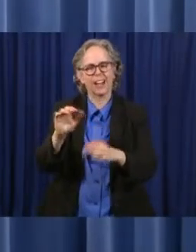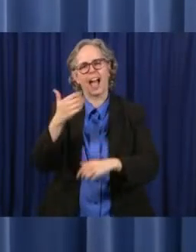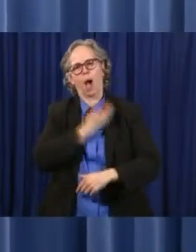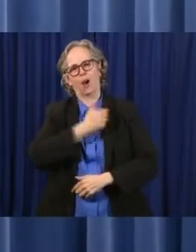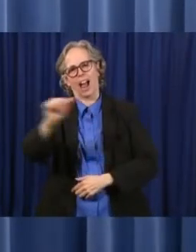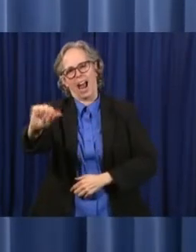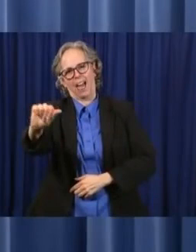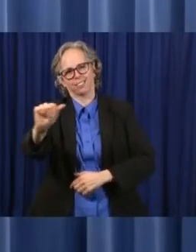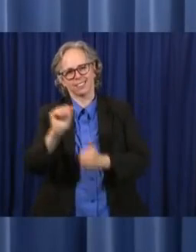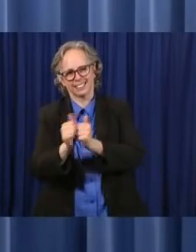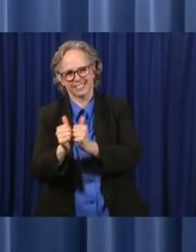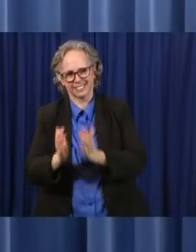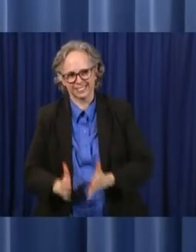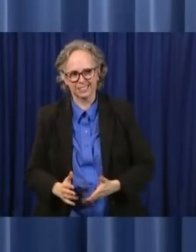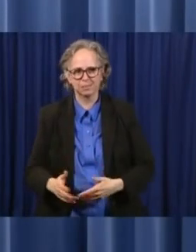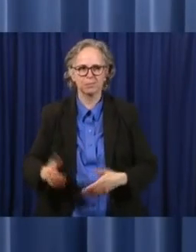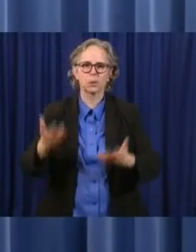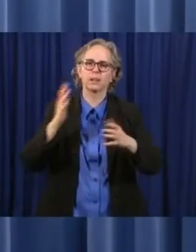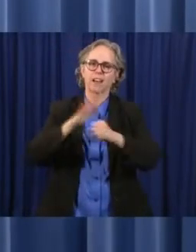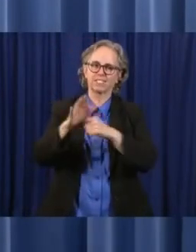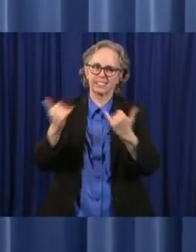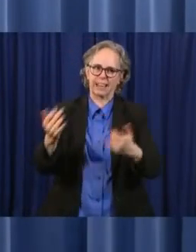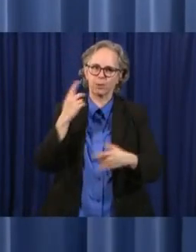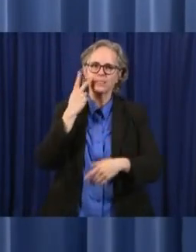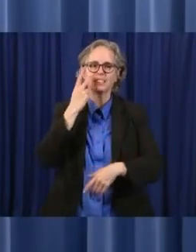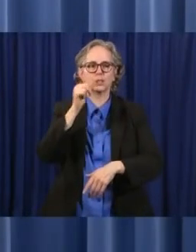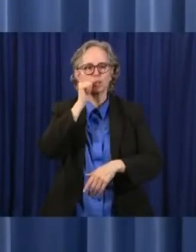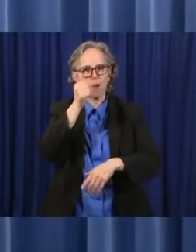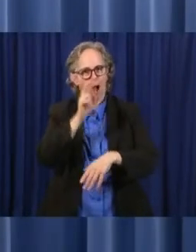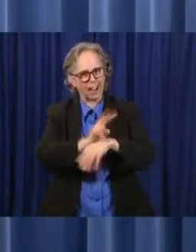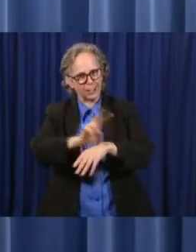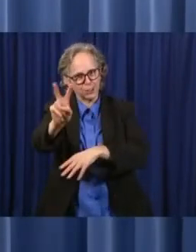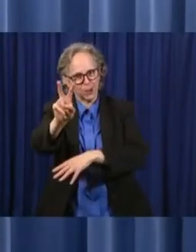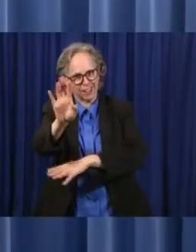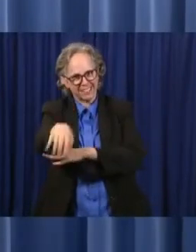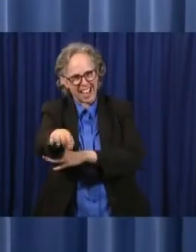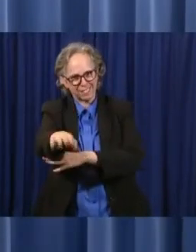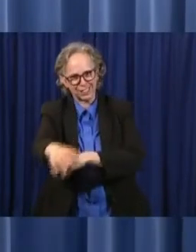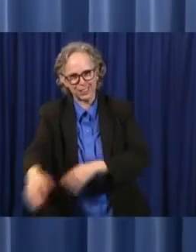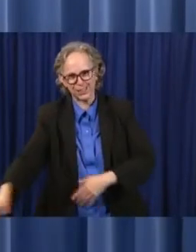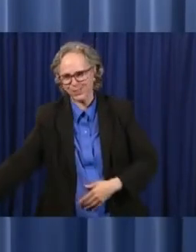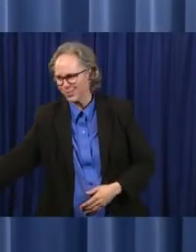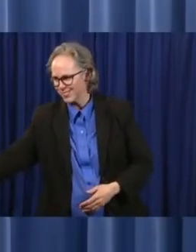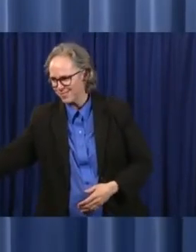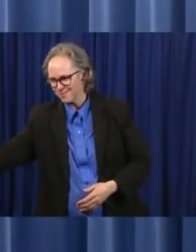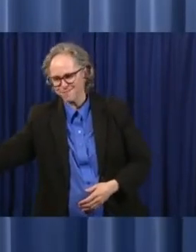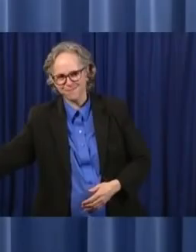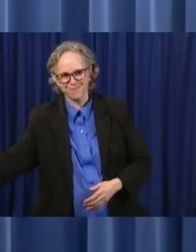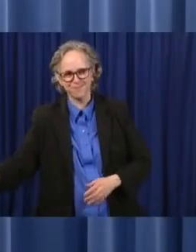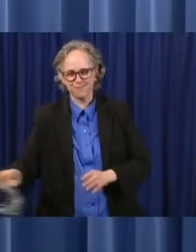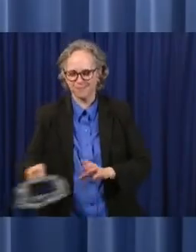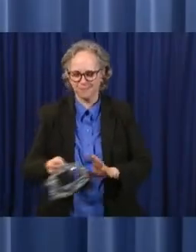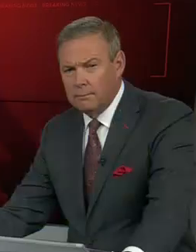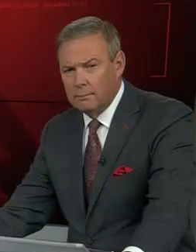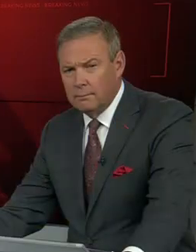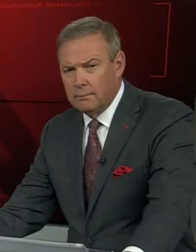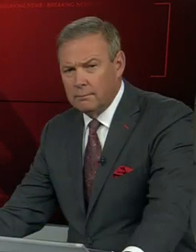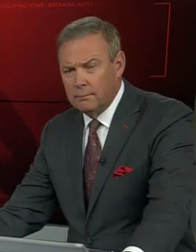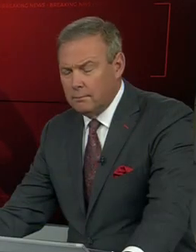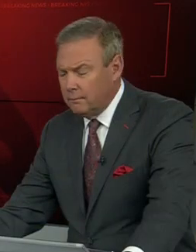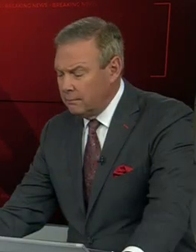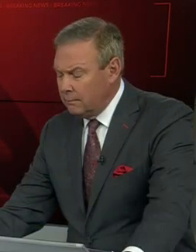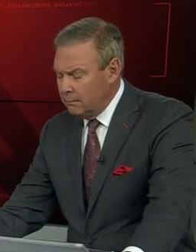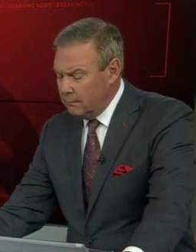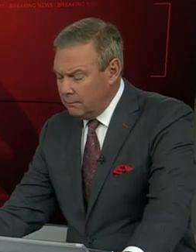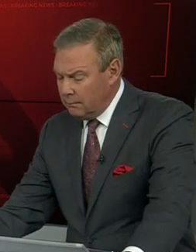will see you all tomorrow at 2 o'clock. Thank you. Mike DeWine and Dr. Amy Acton